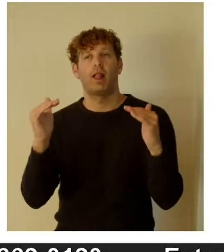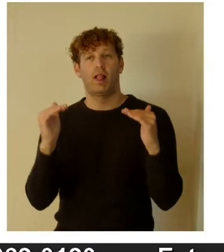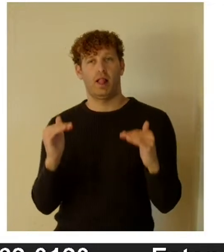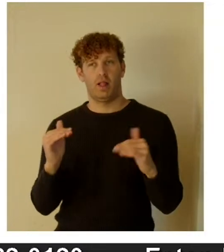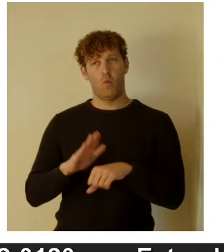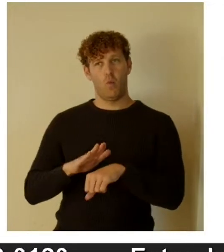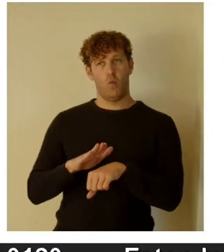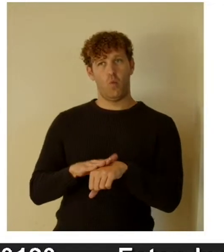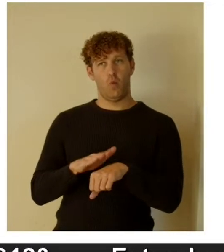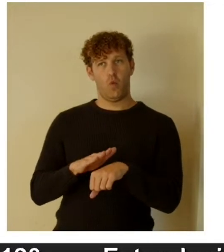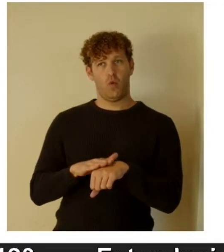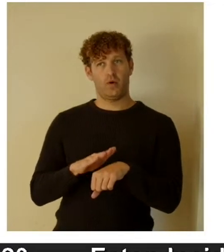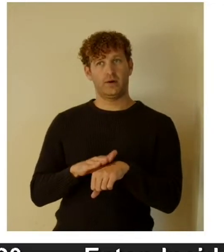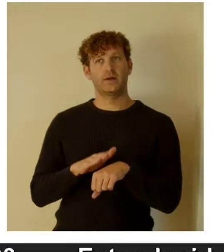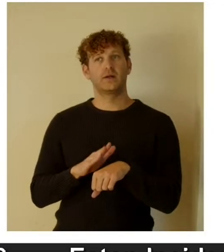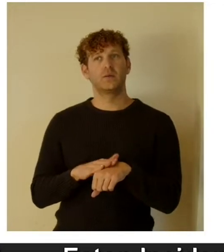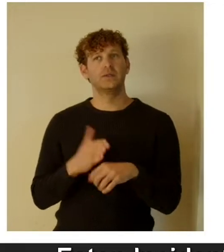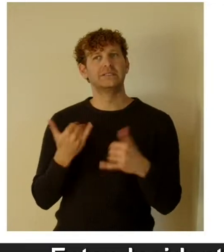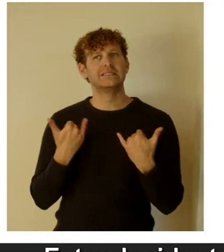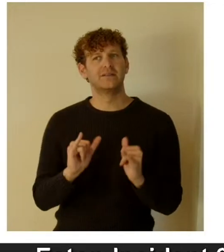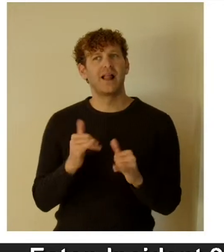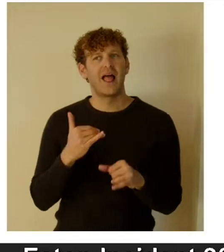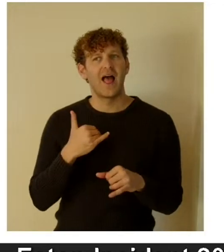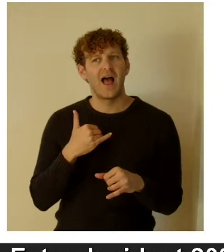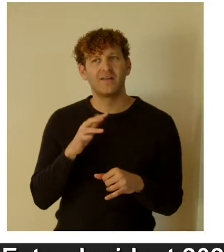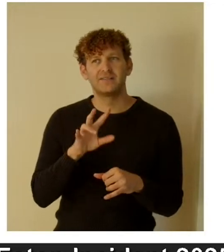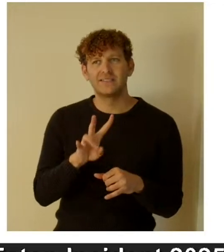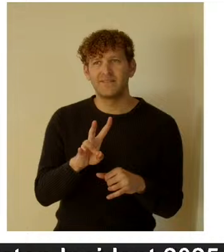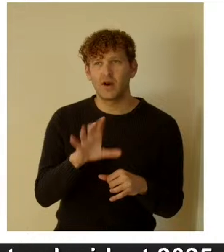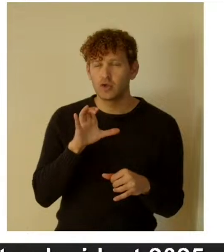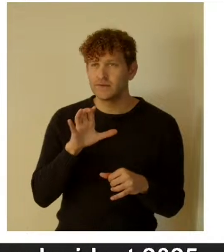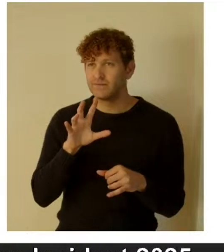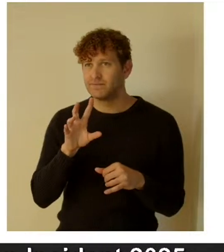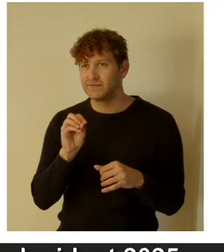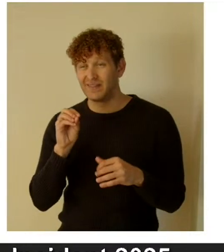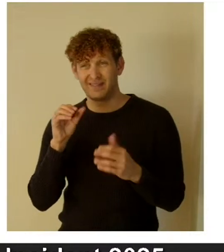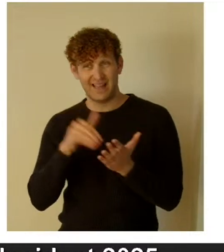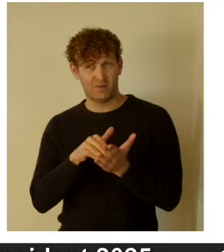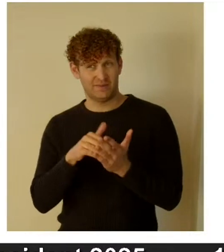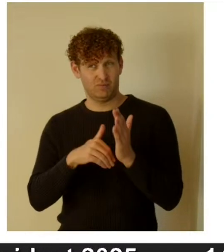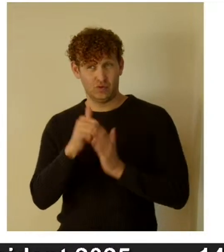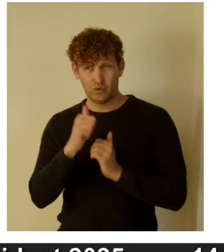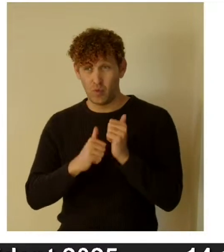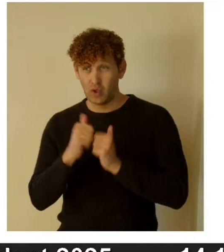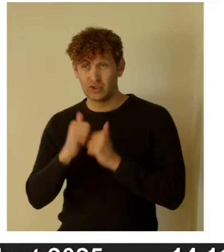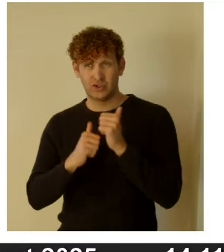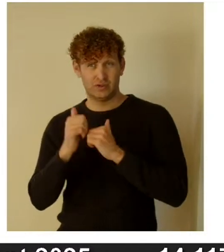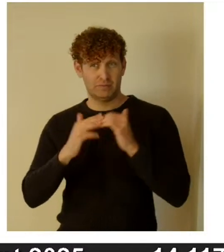still have over 7,000 structures destroyed and several structures still at risk.